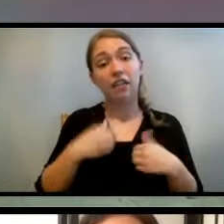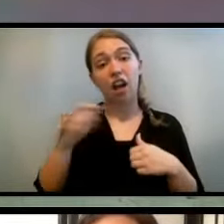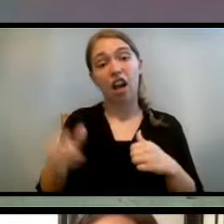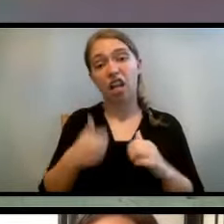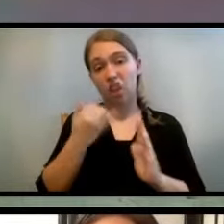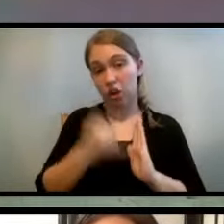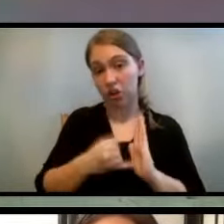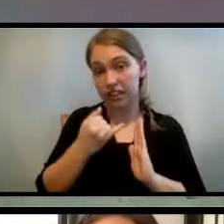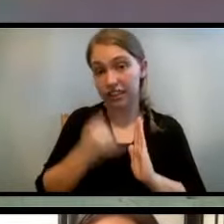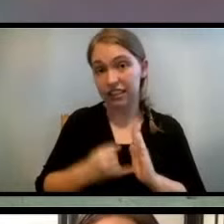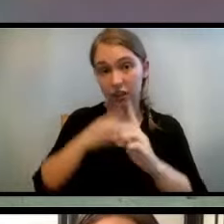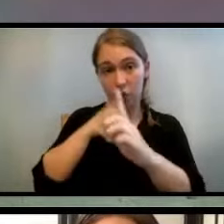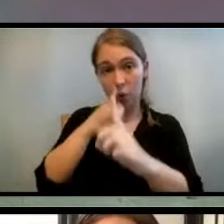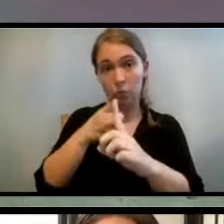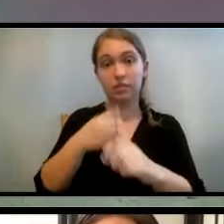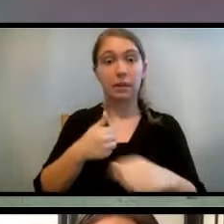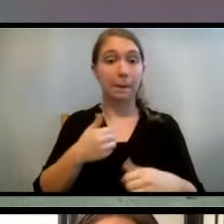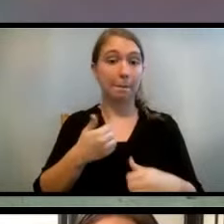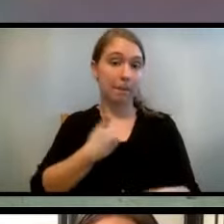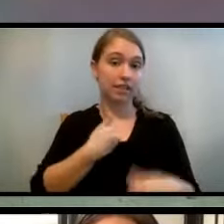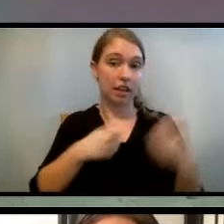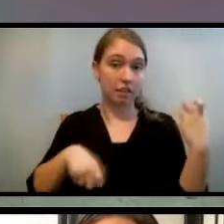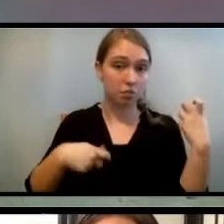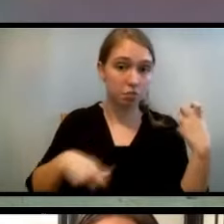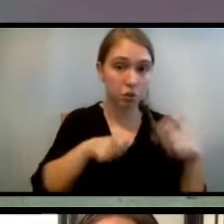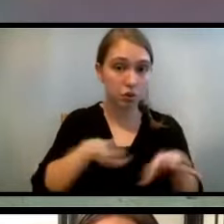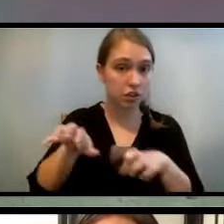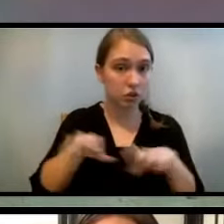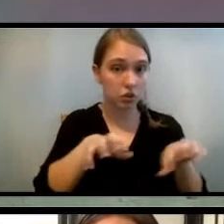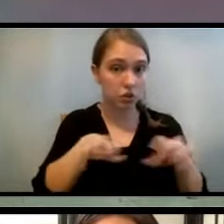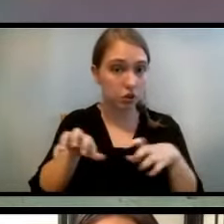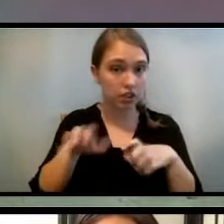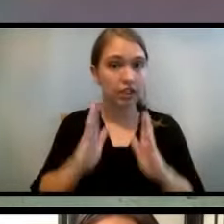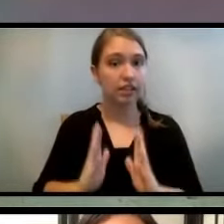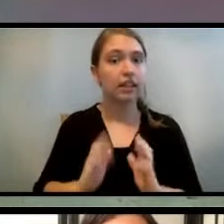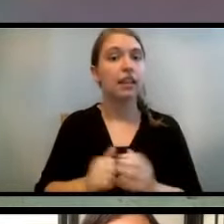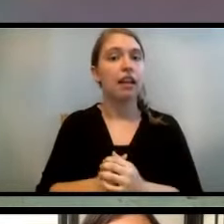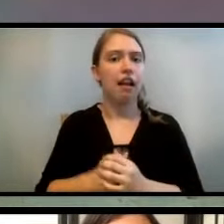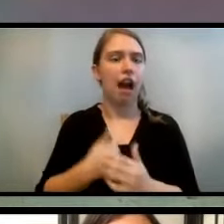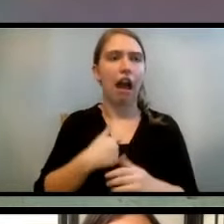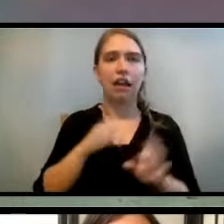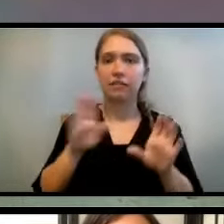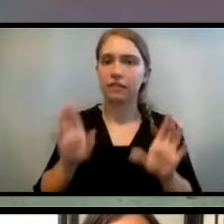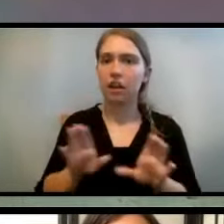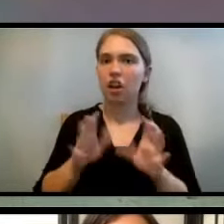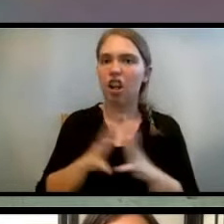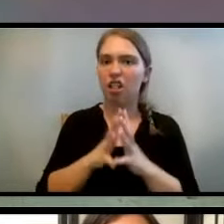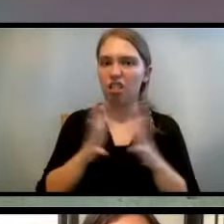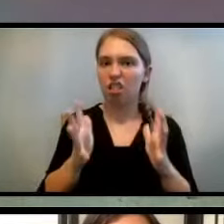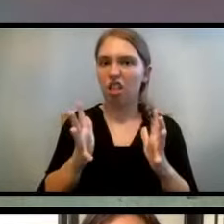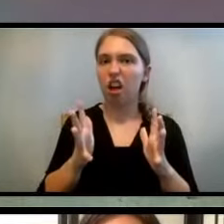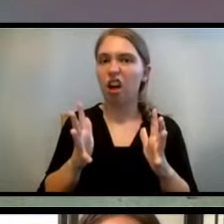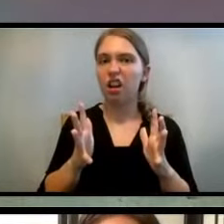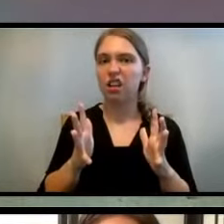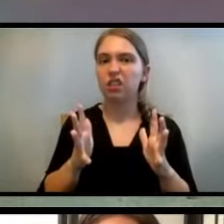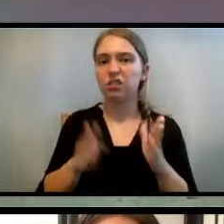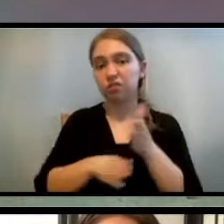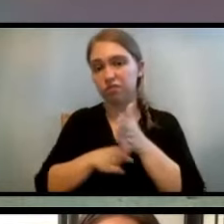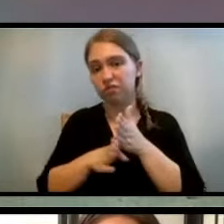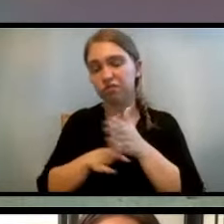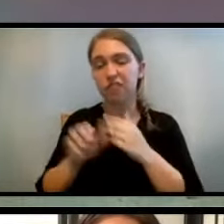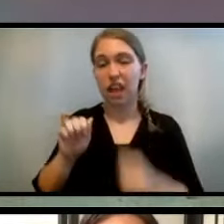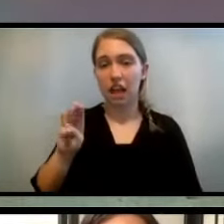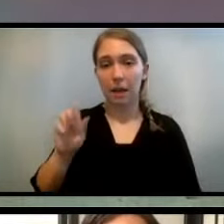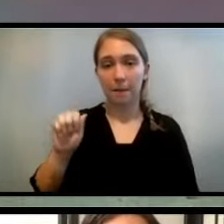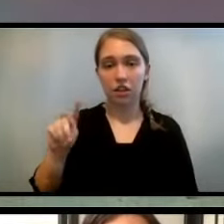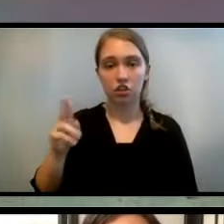I'm a musician, and in recent years, I've done a lot of amateur game writing. So that